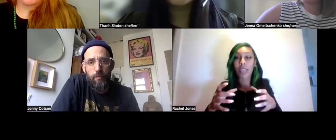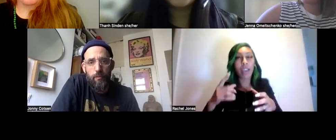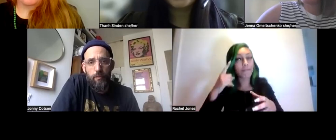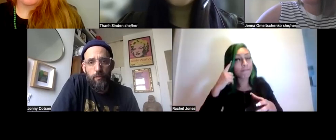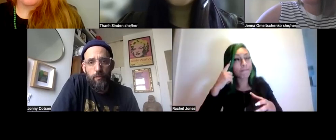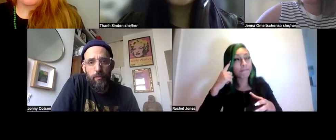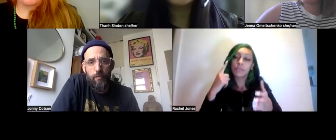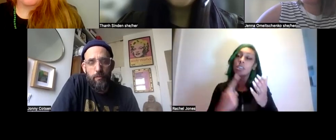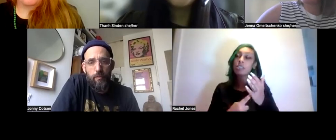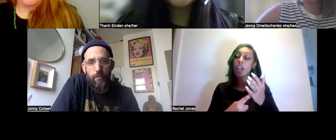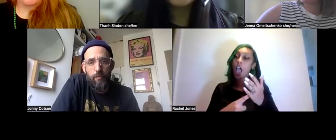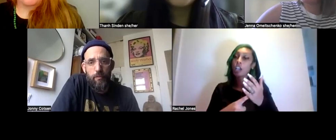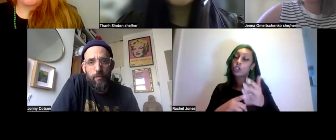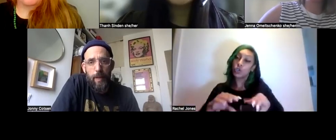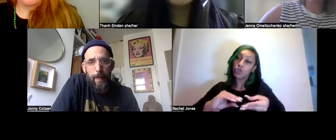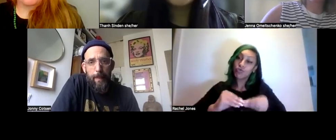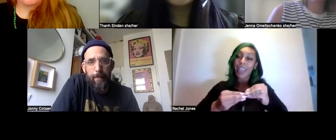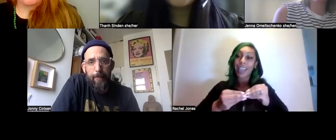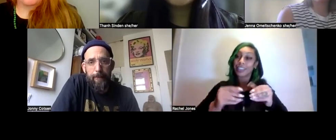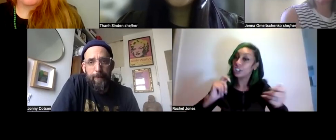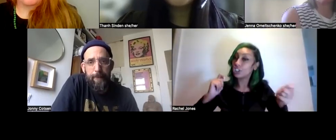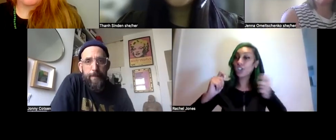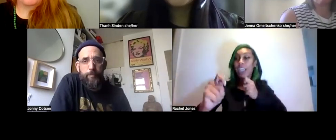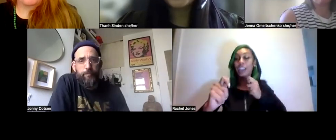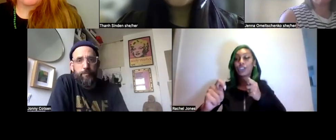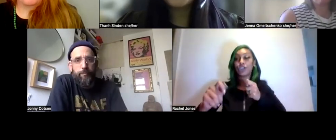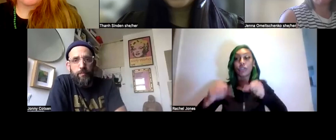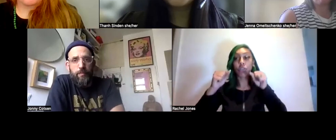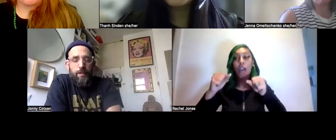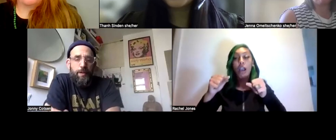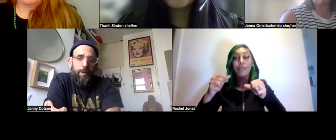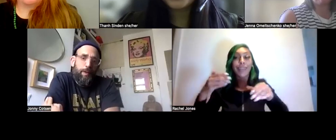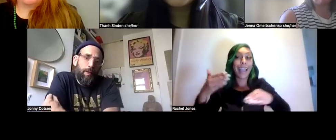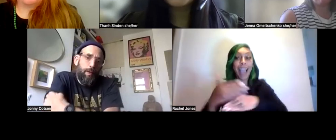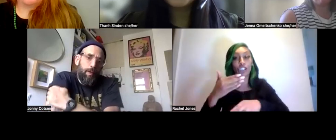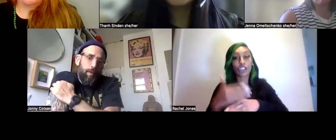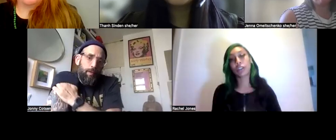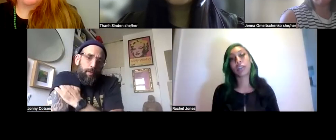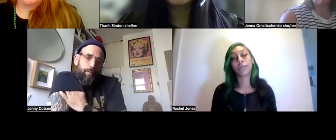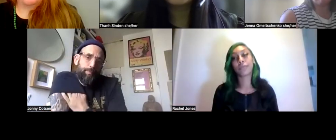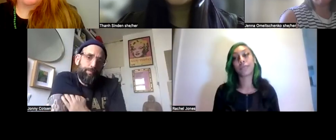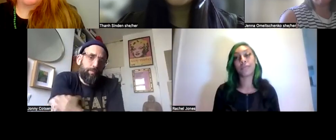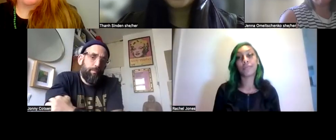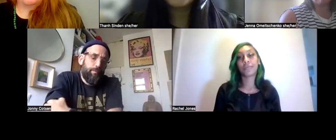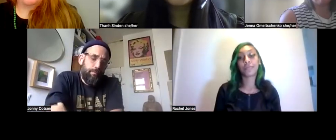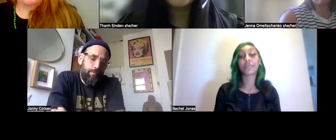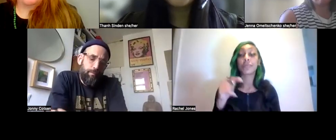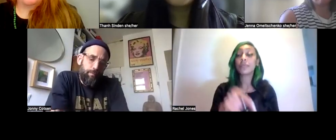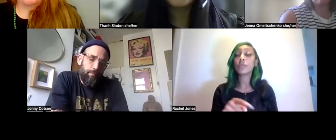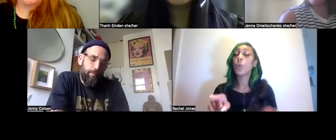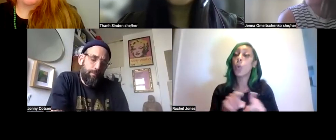to create action. And the joy of actually coming together and having a safe space to do